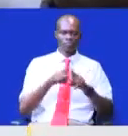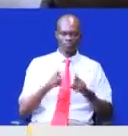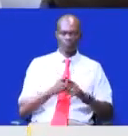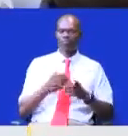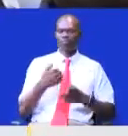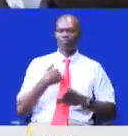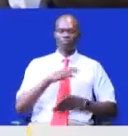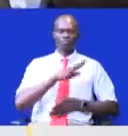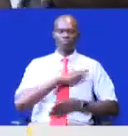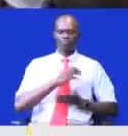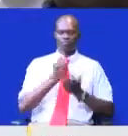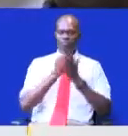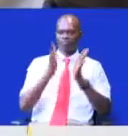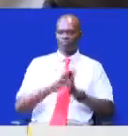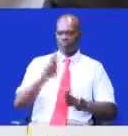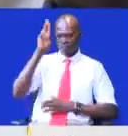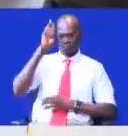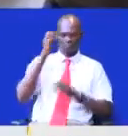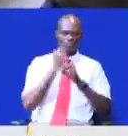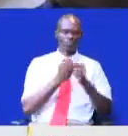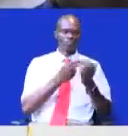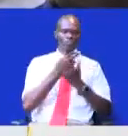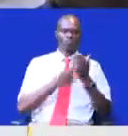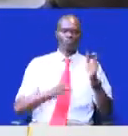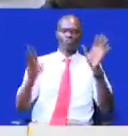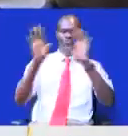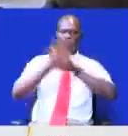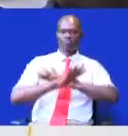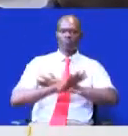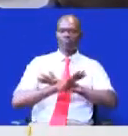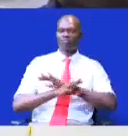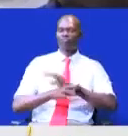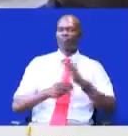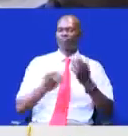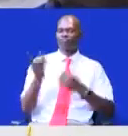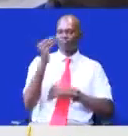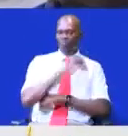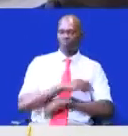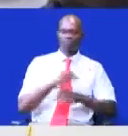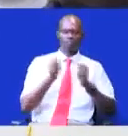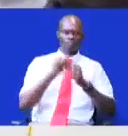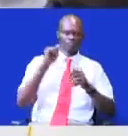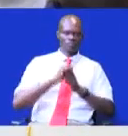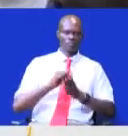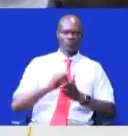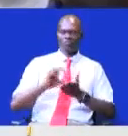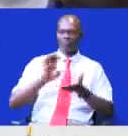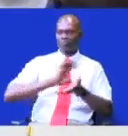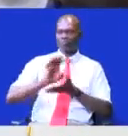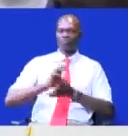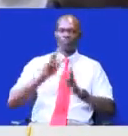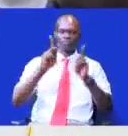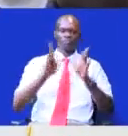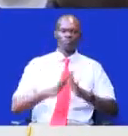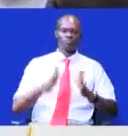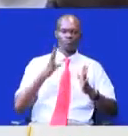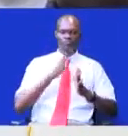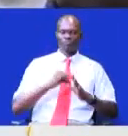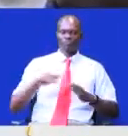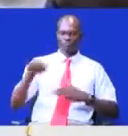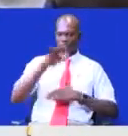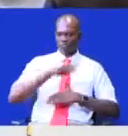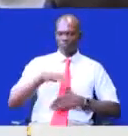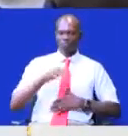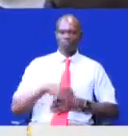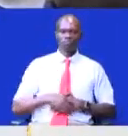enough officers to do both day and night patrol within Kisumu City and its